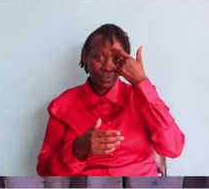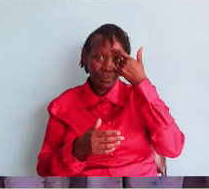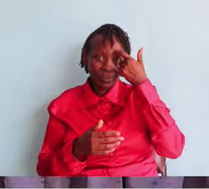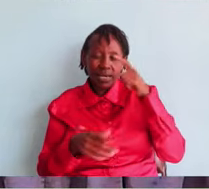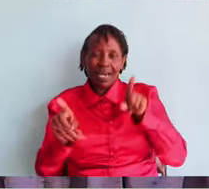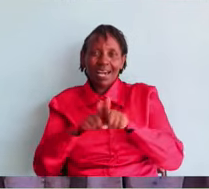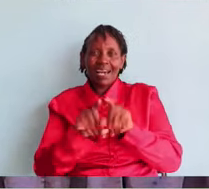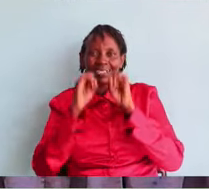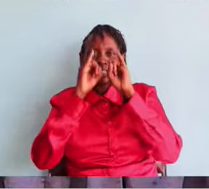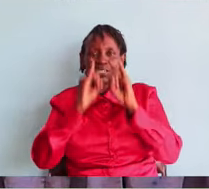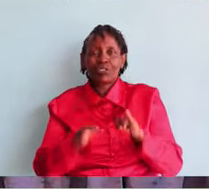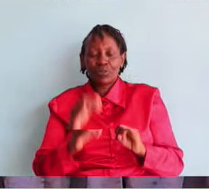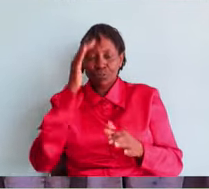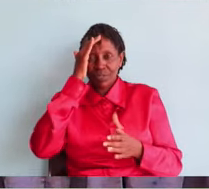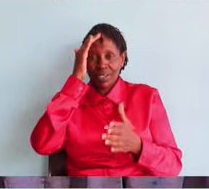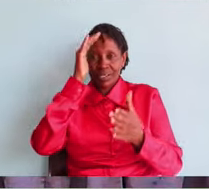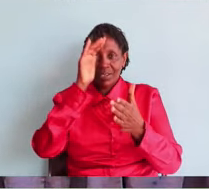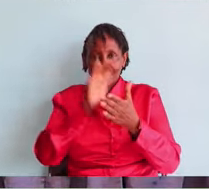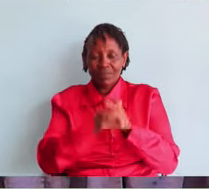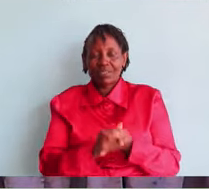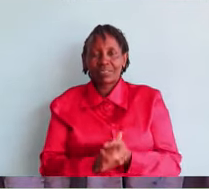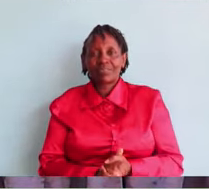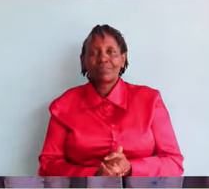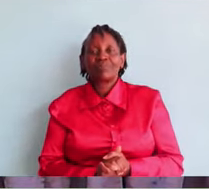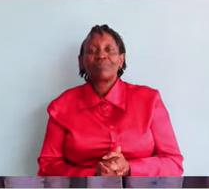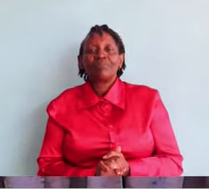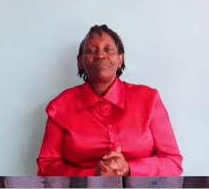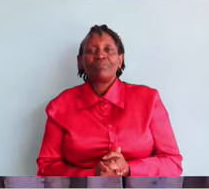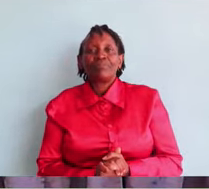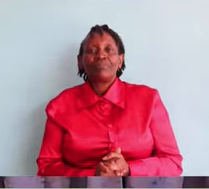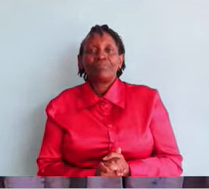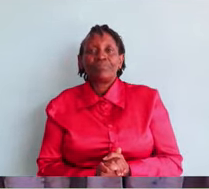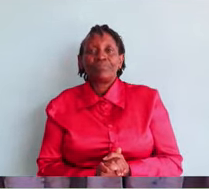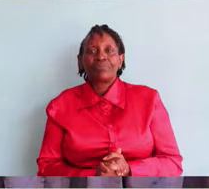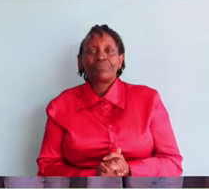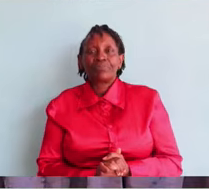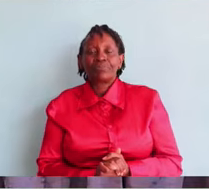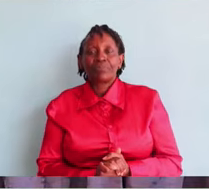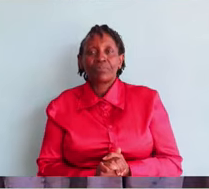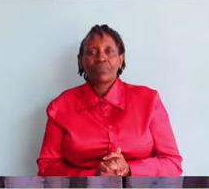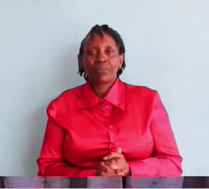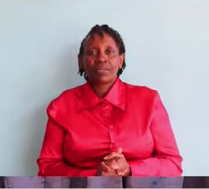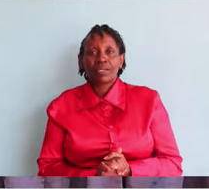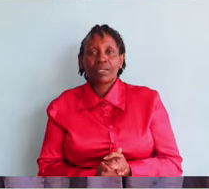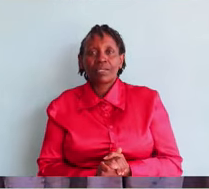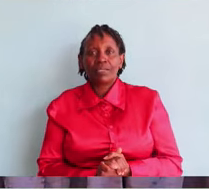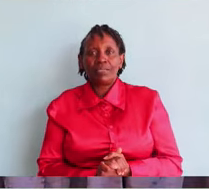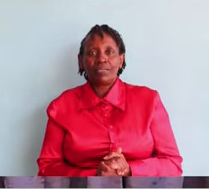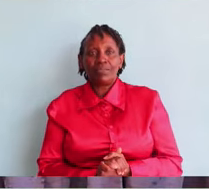believers. Now, so let us look at our passage for today,